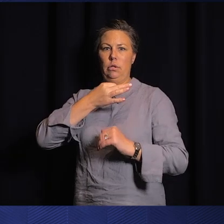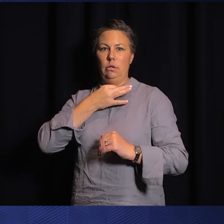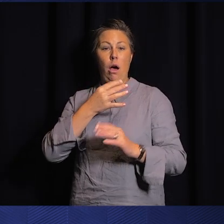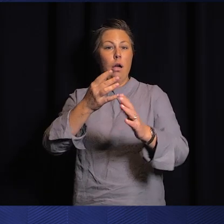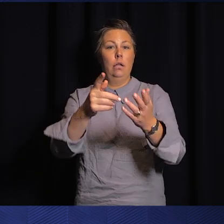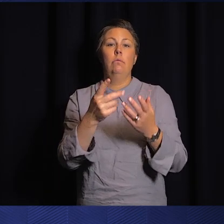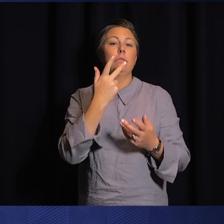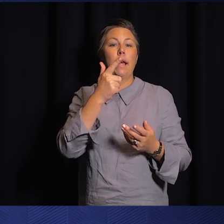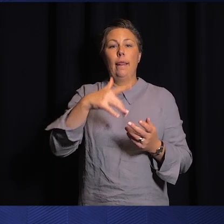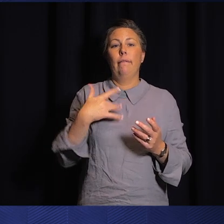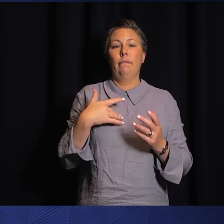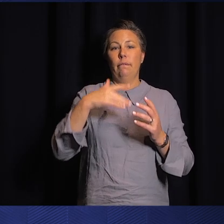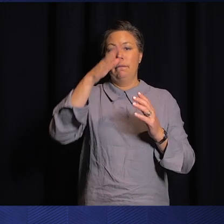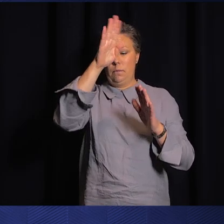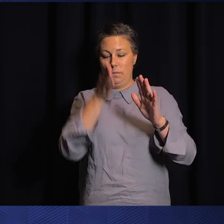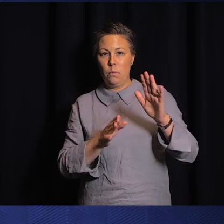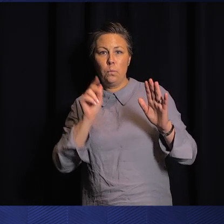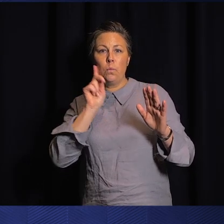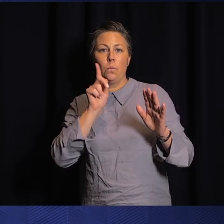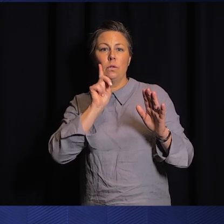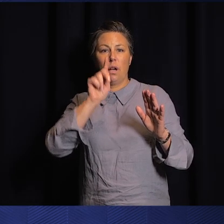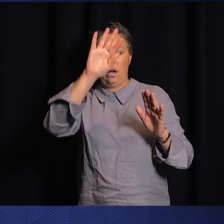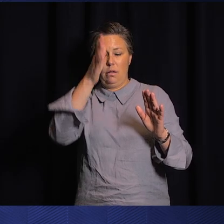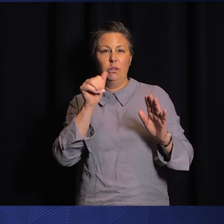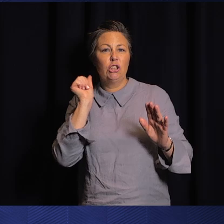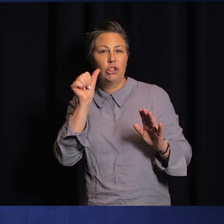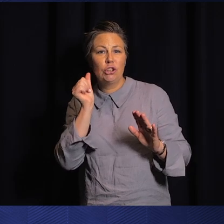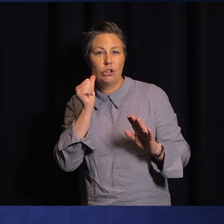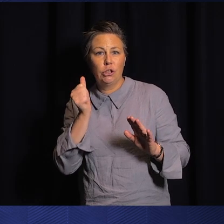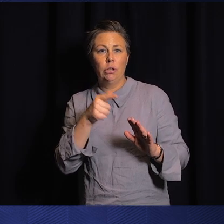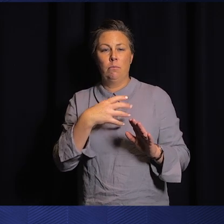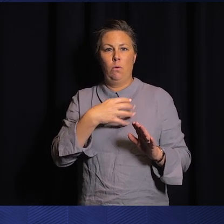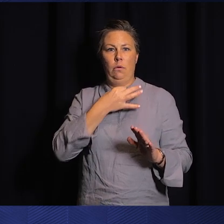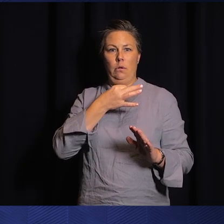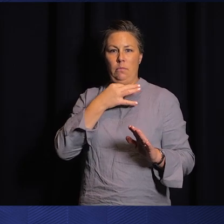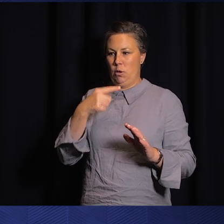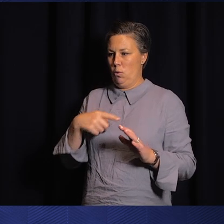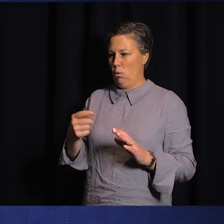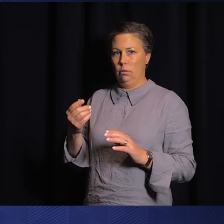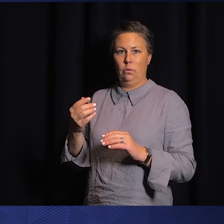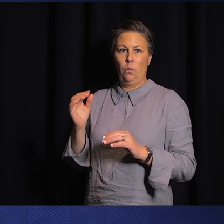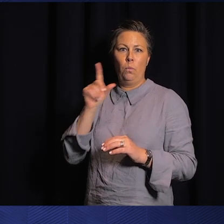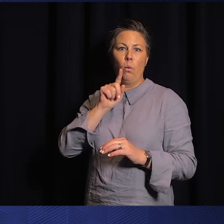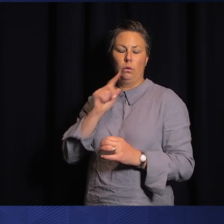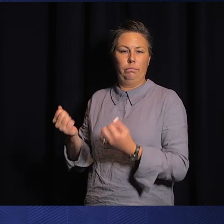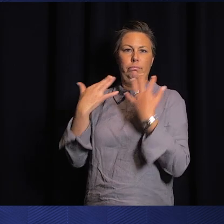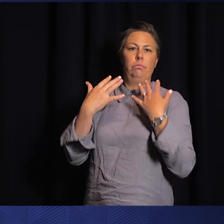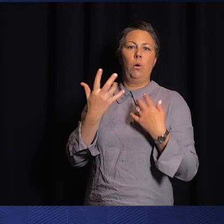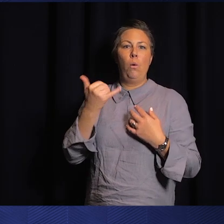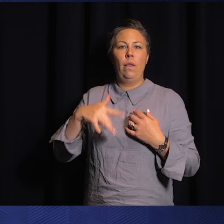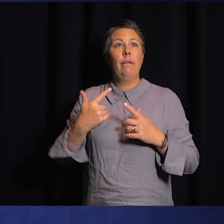coast, and also people who may be more affected because they live on the mountains.